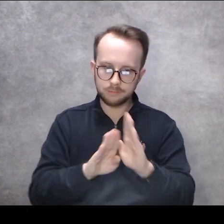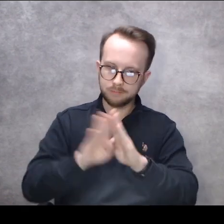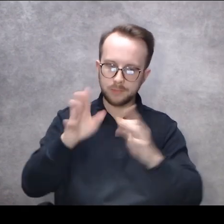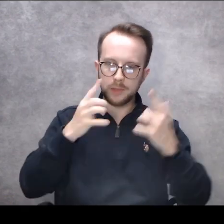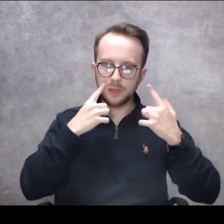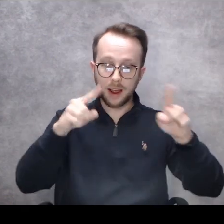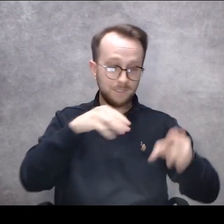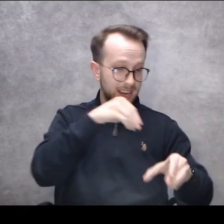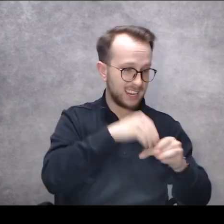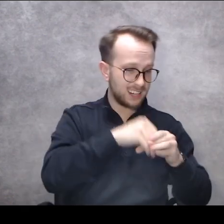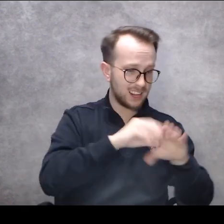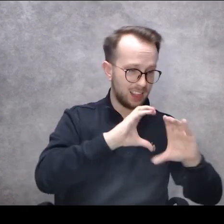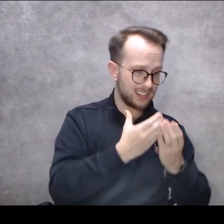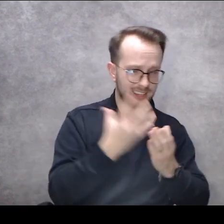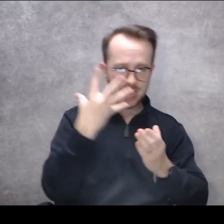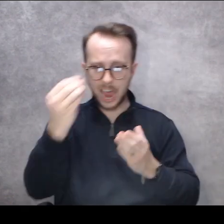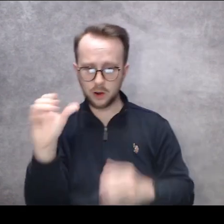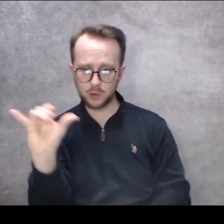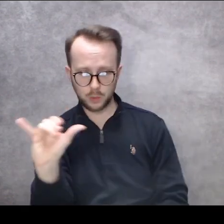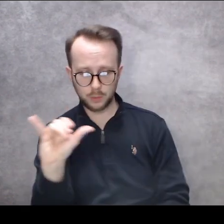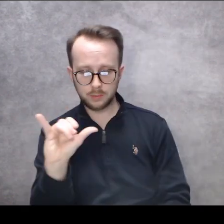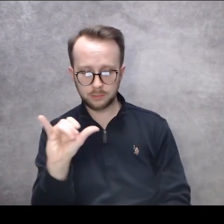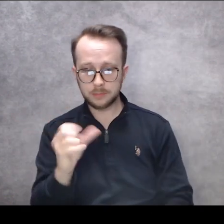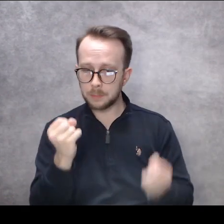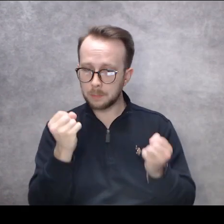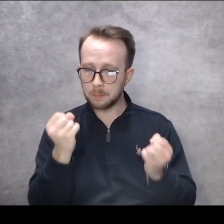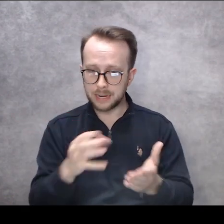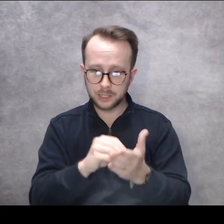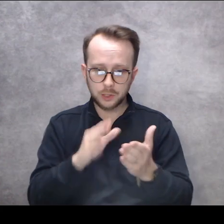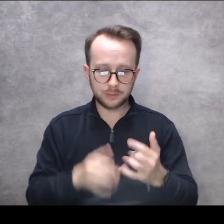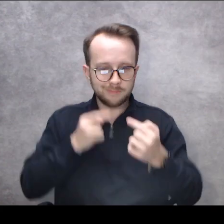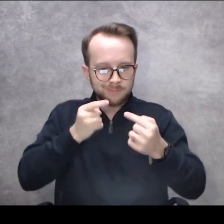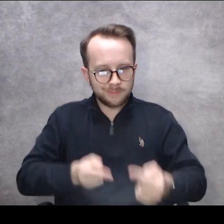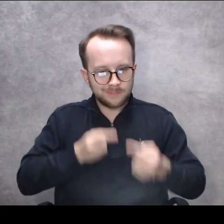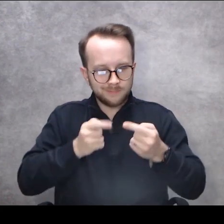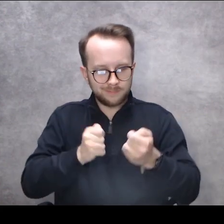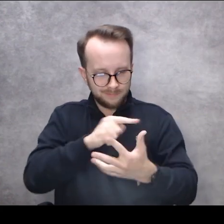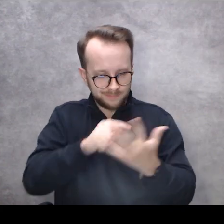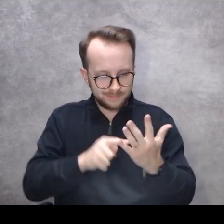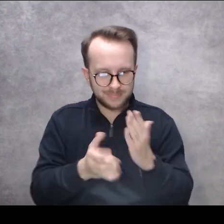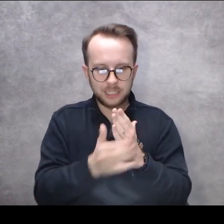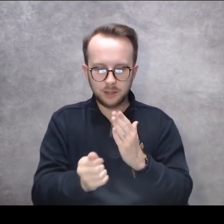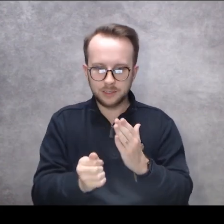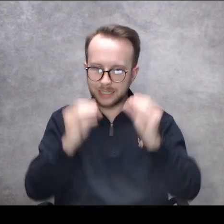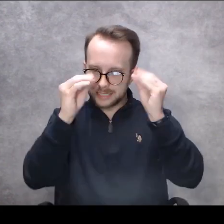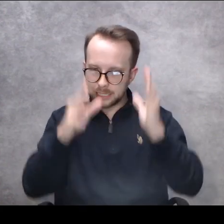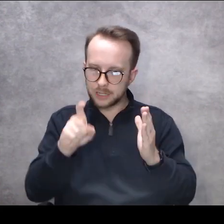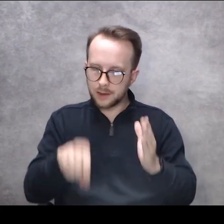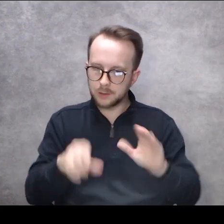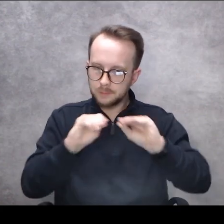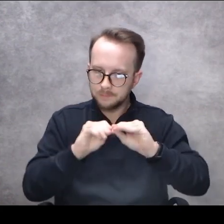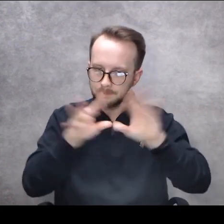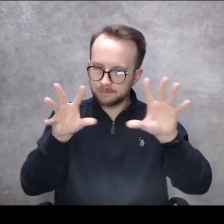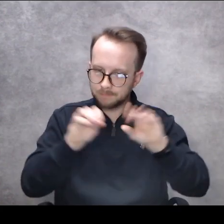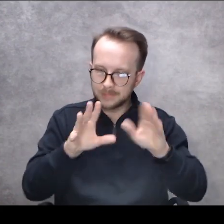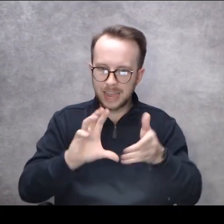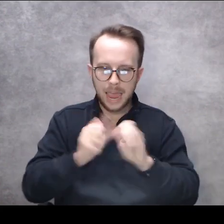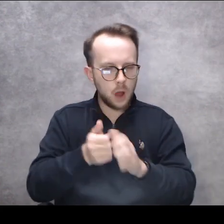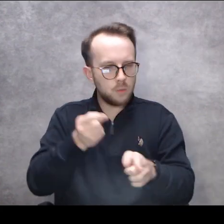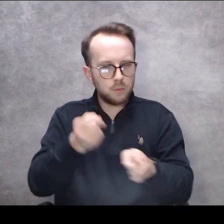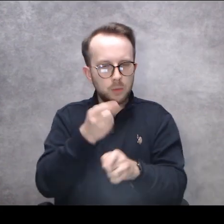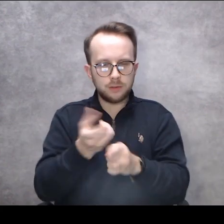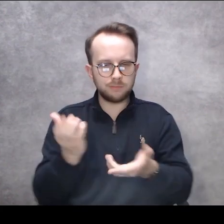classroom. Many students struggle with these skills, and teachers must be explicit in their instruction of how to appropriately